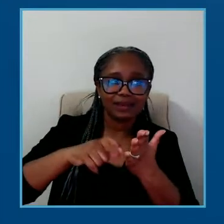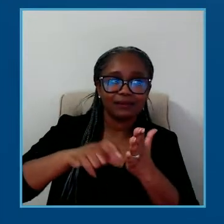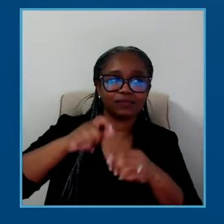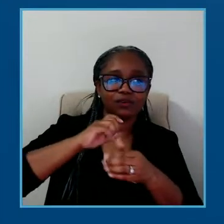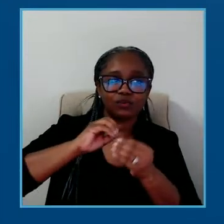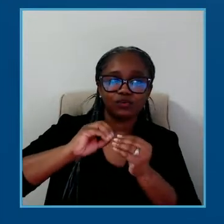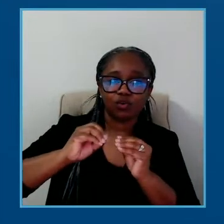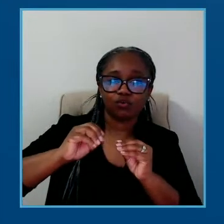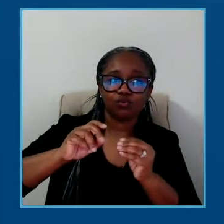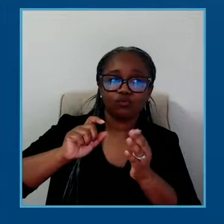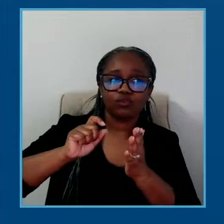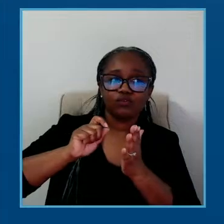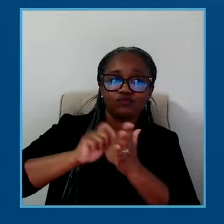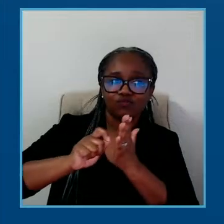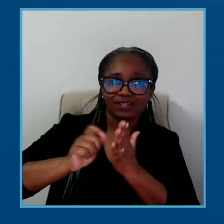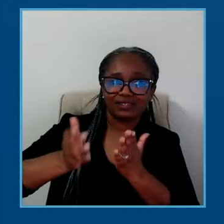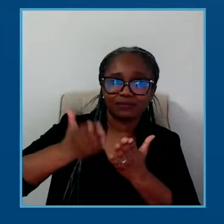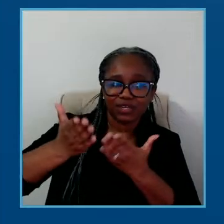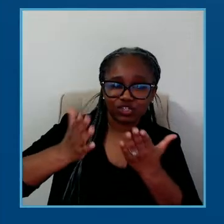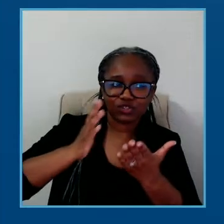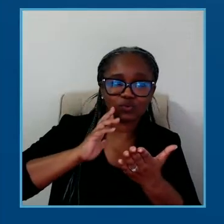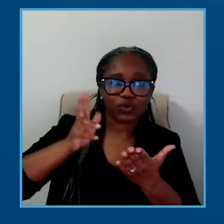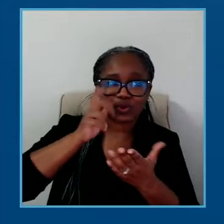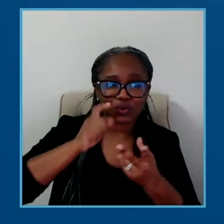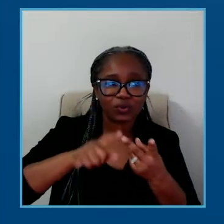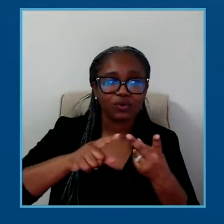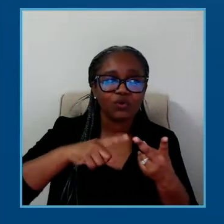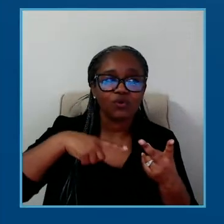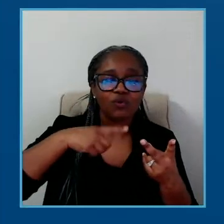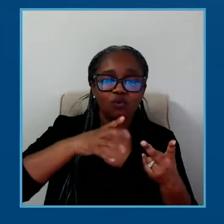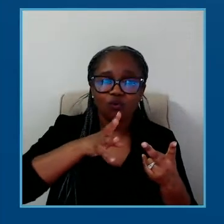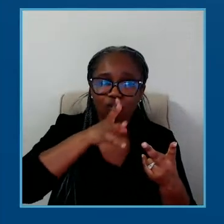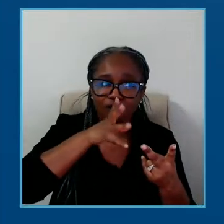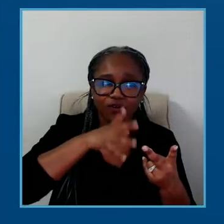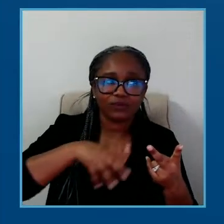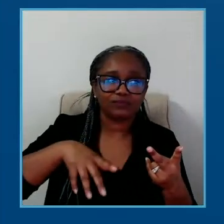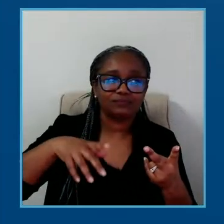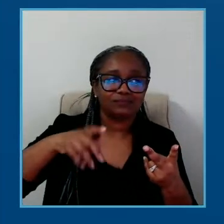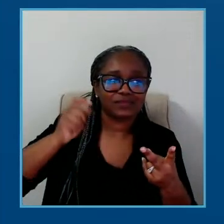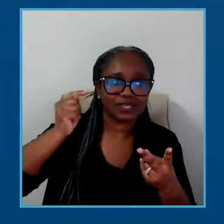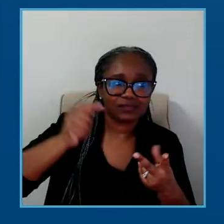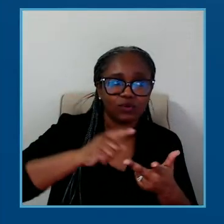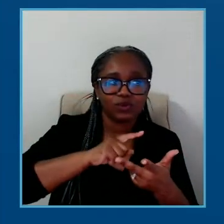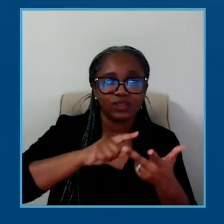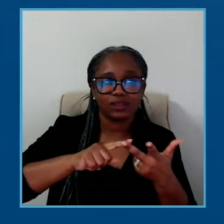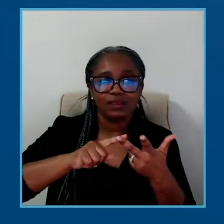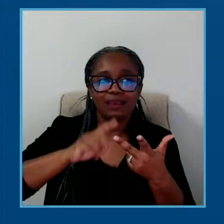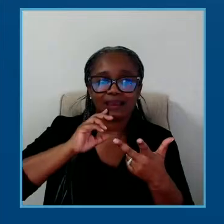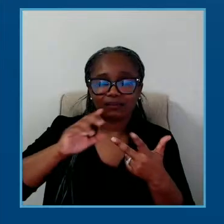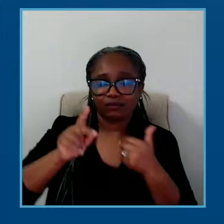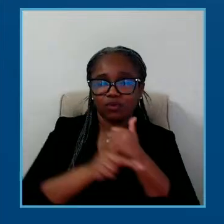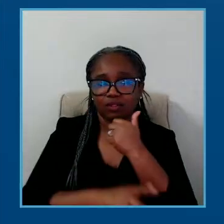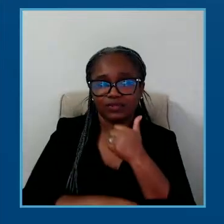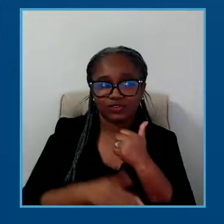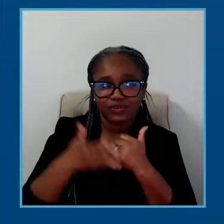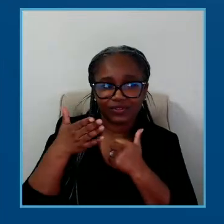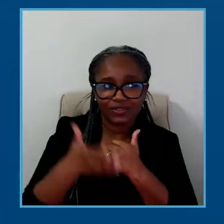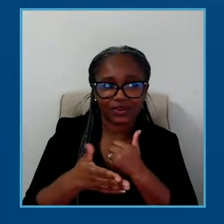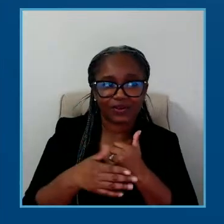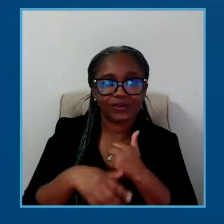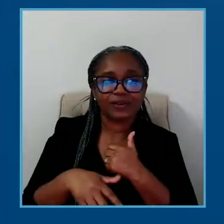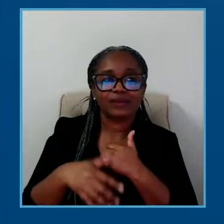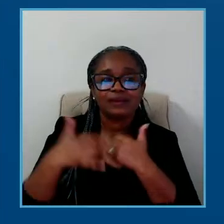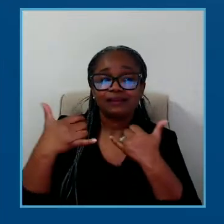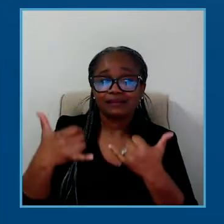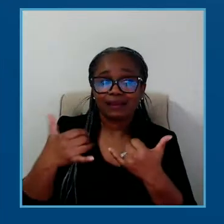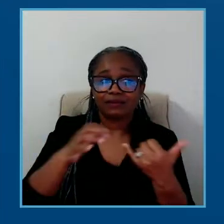election. Whereas the DNC Credentials Committee found no ongoing breach of any fundamental rights of DNC members. Now, therefore, the committee